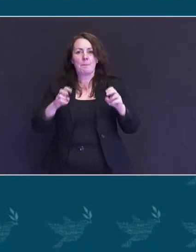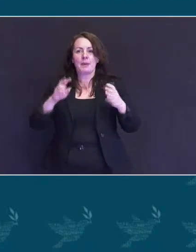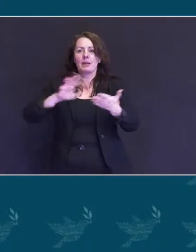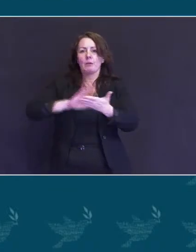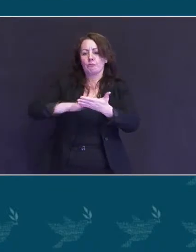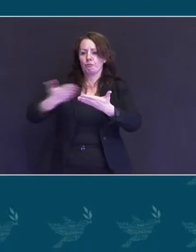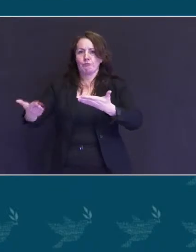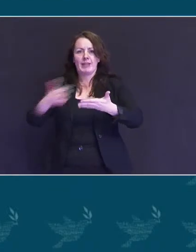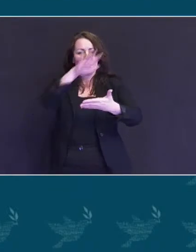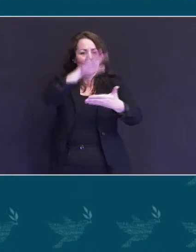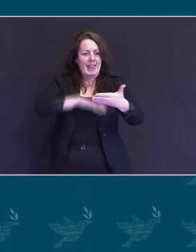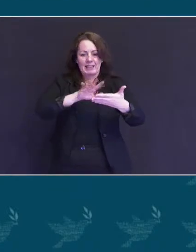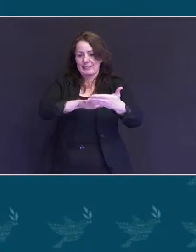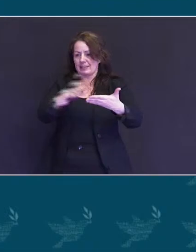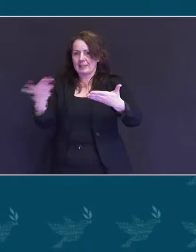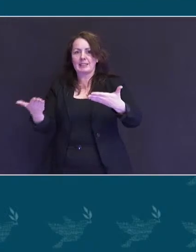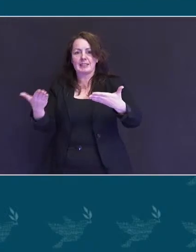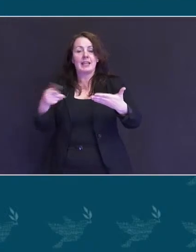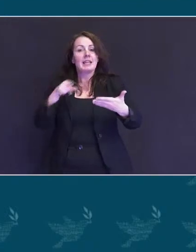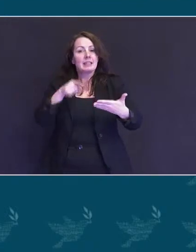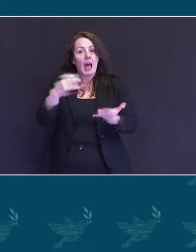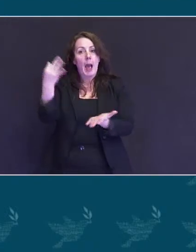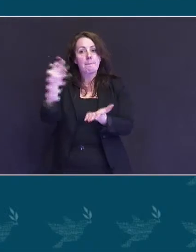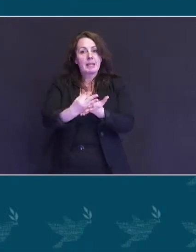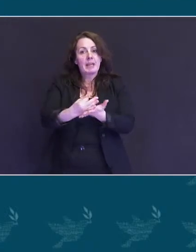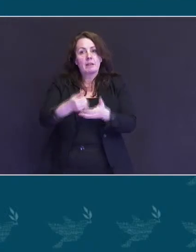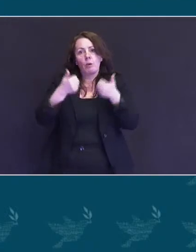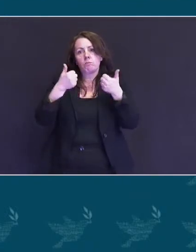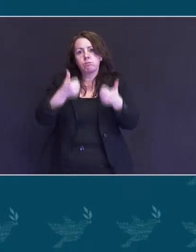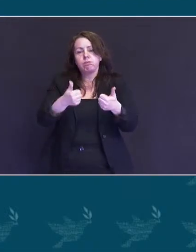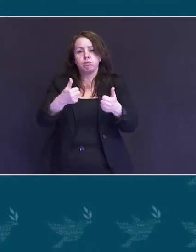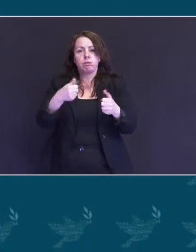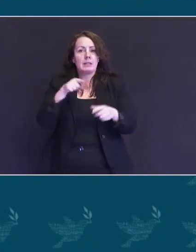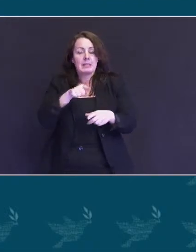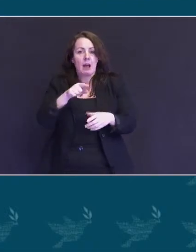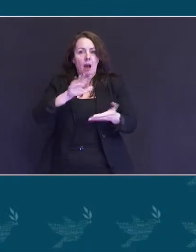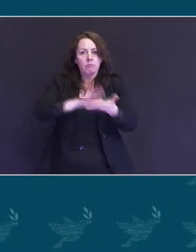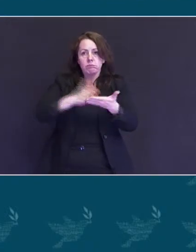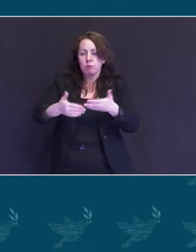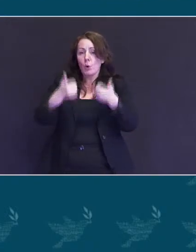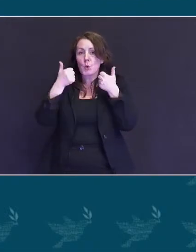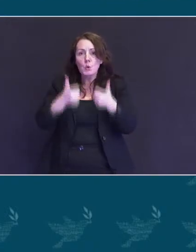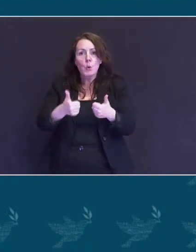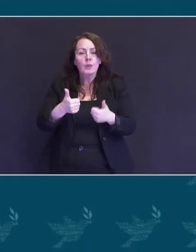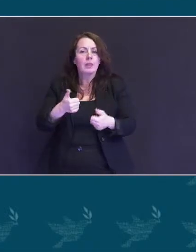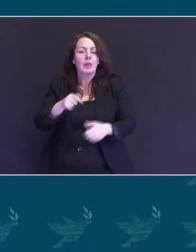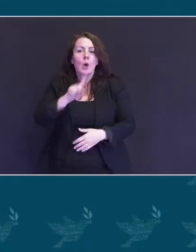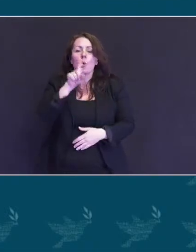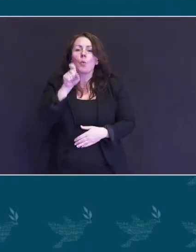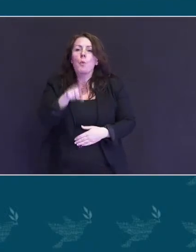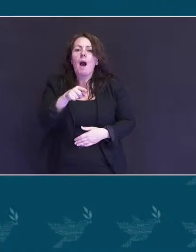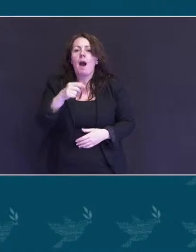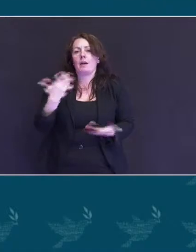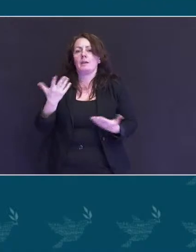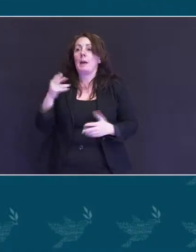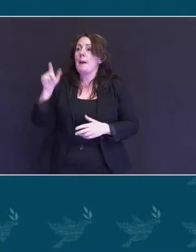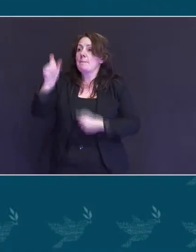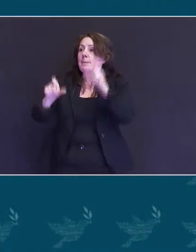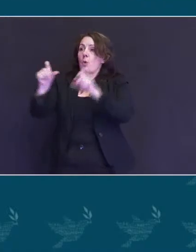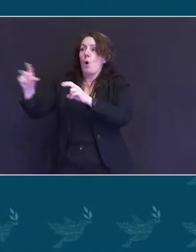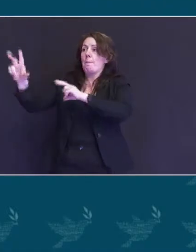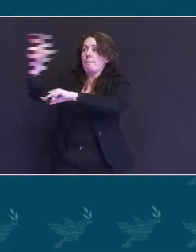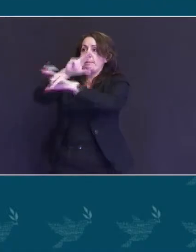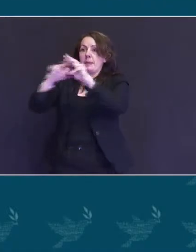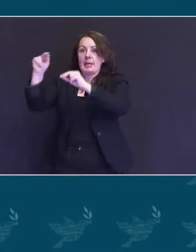We also have speech transcription. This is a very interesting application because it enables you to move